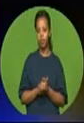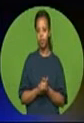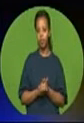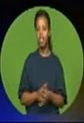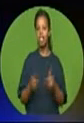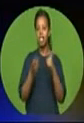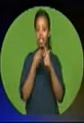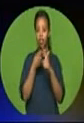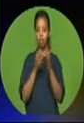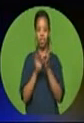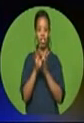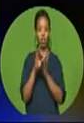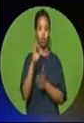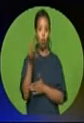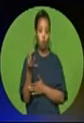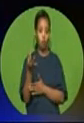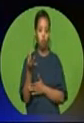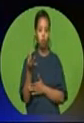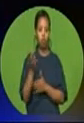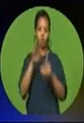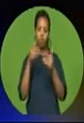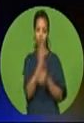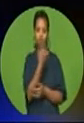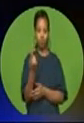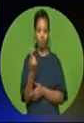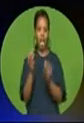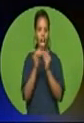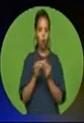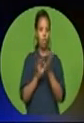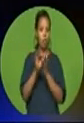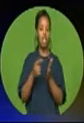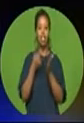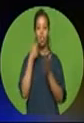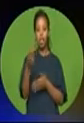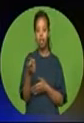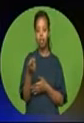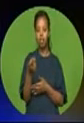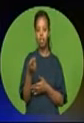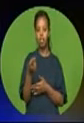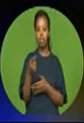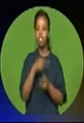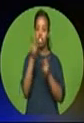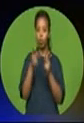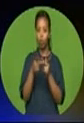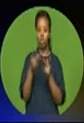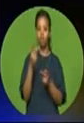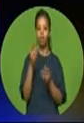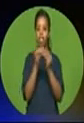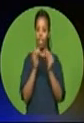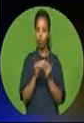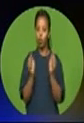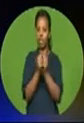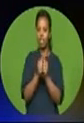The second digit of each account number tells the position of the account within